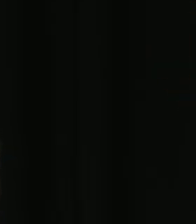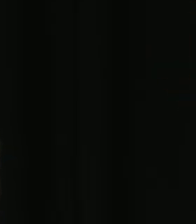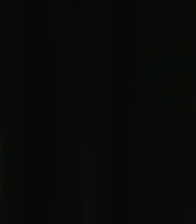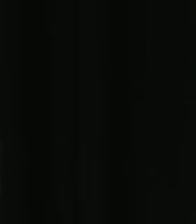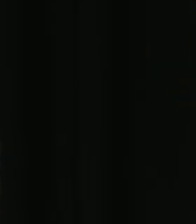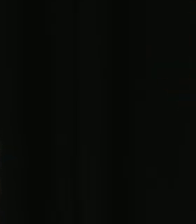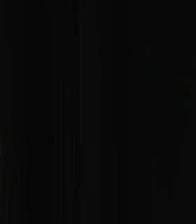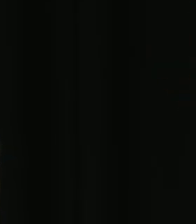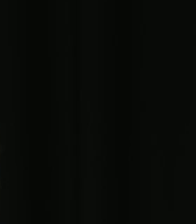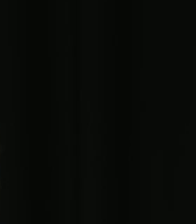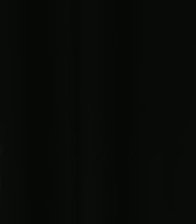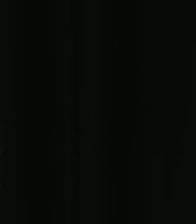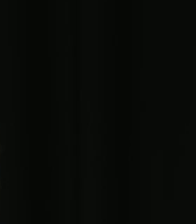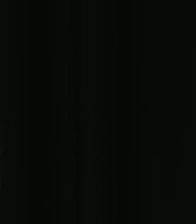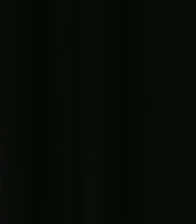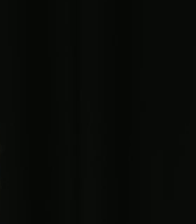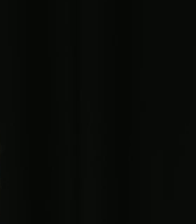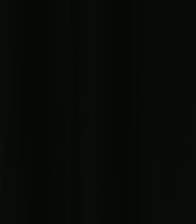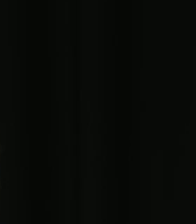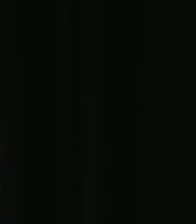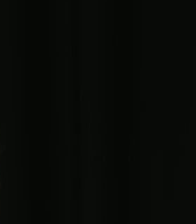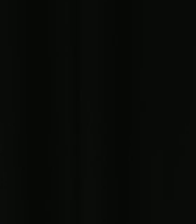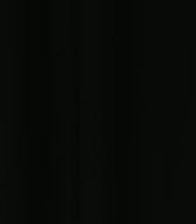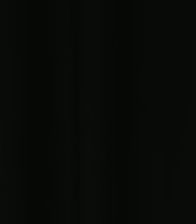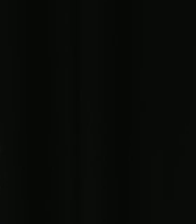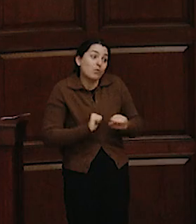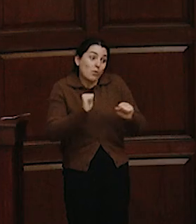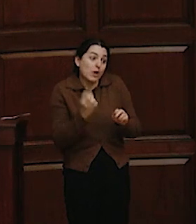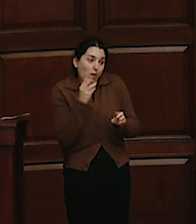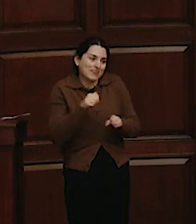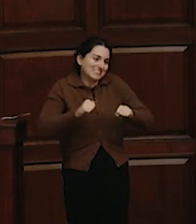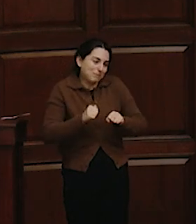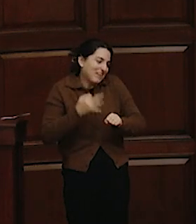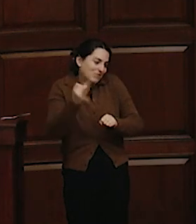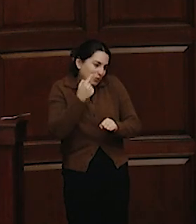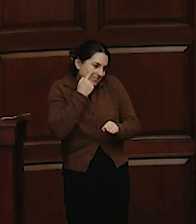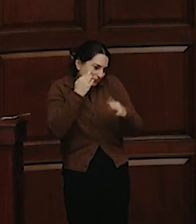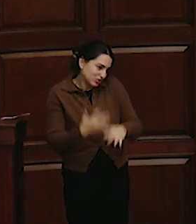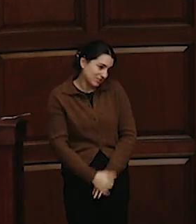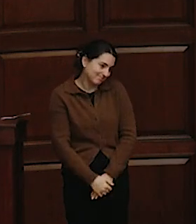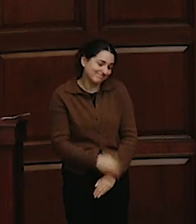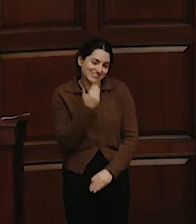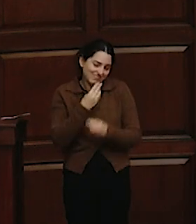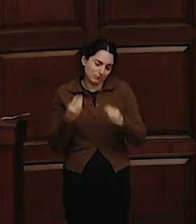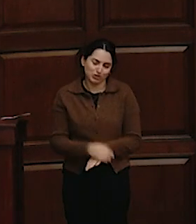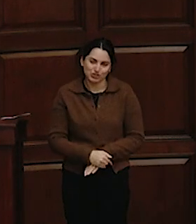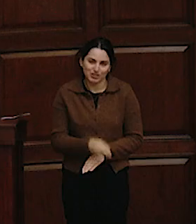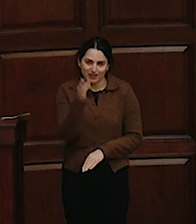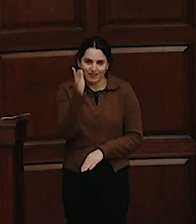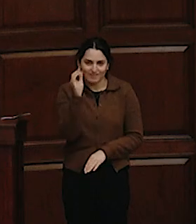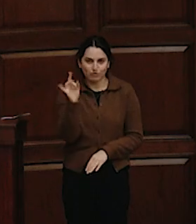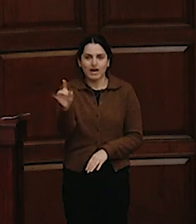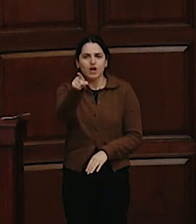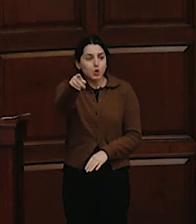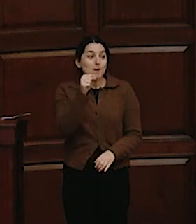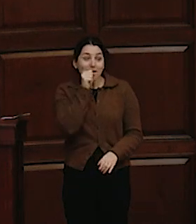data in more detail. So, yeah, watch this space. We should have more findings soon. Great. Thanks very much, Frank. And I might actually,